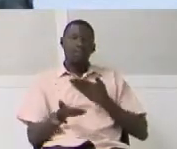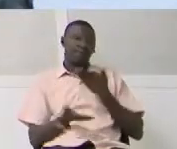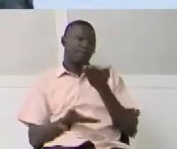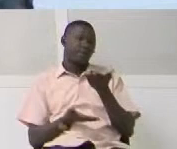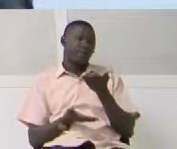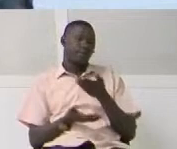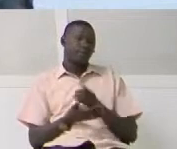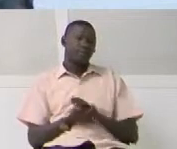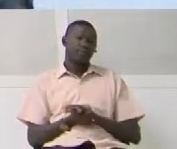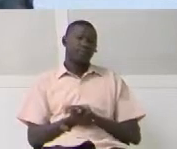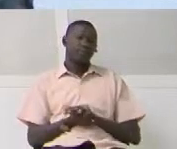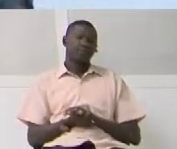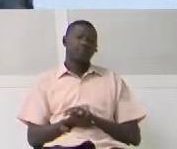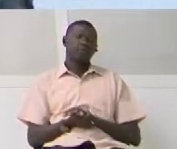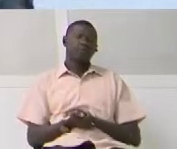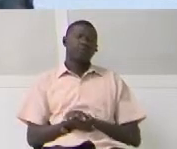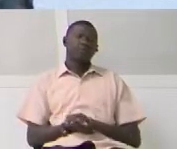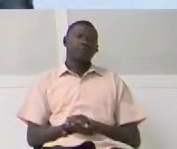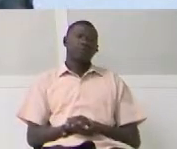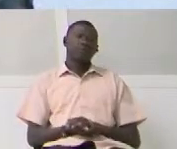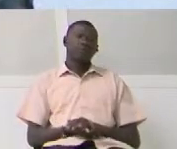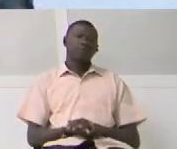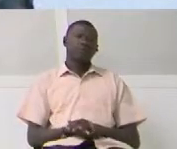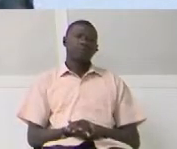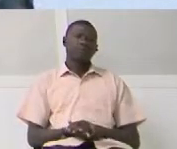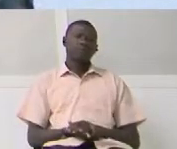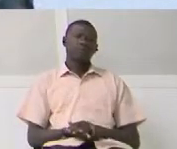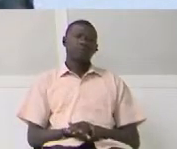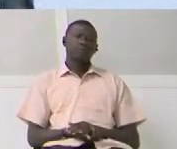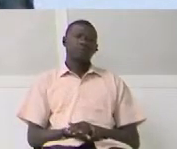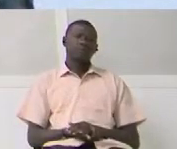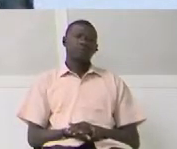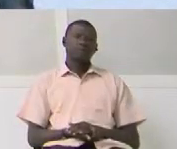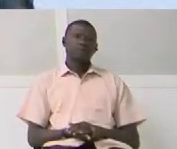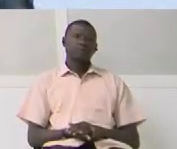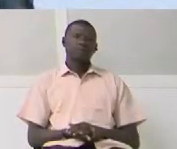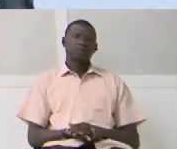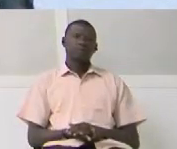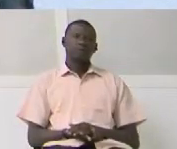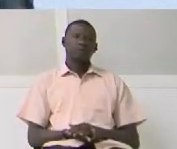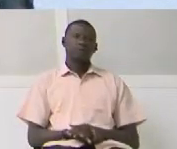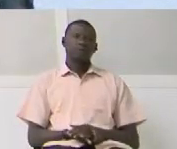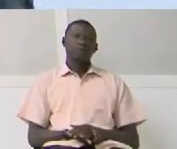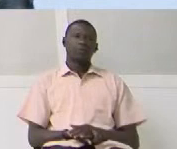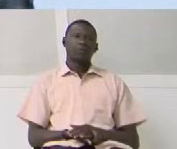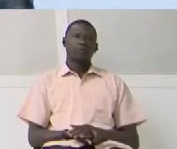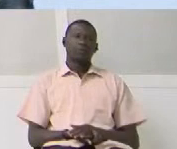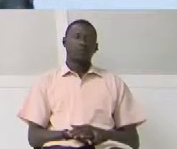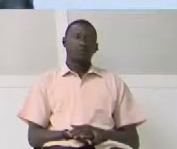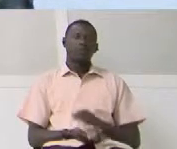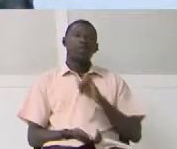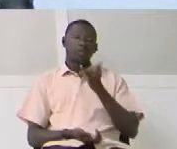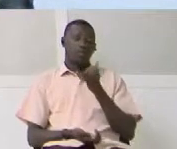wax nii te Daily Observer ñu feeñaloon ko. Waaw